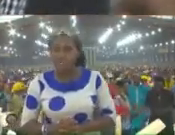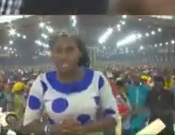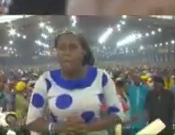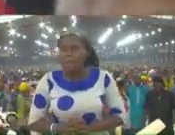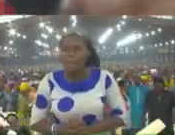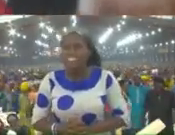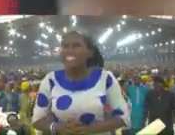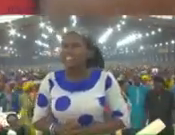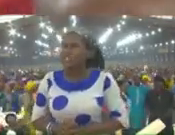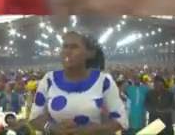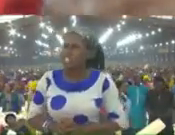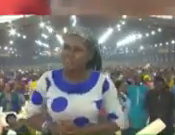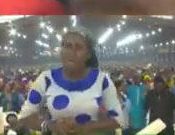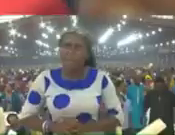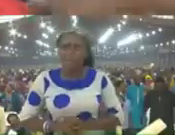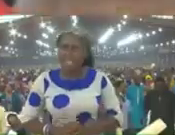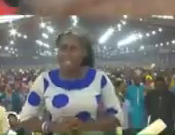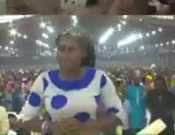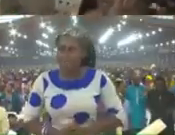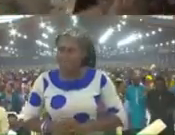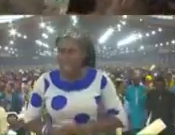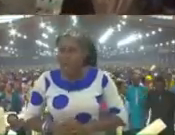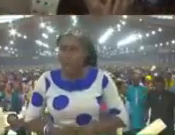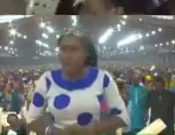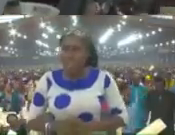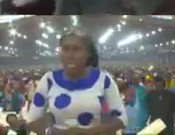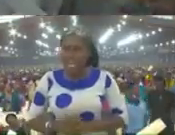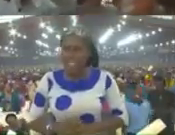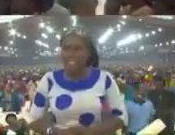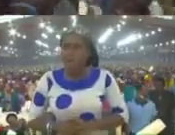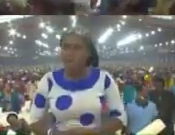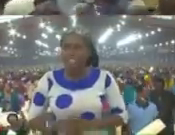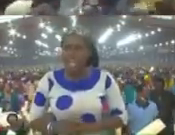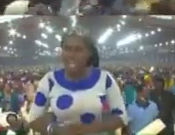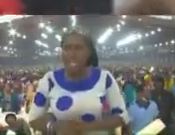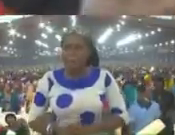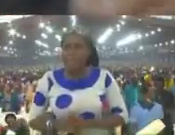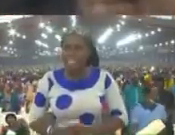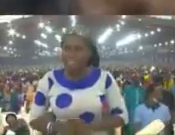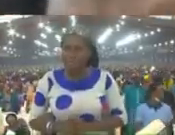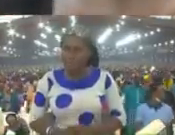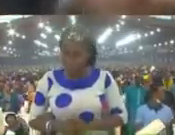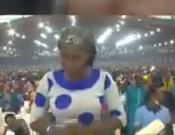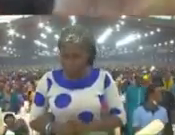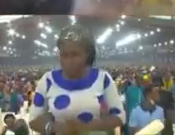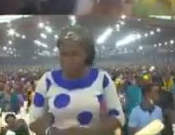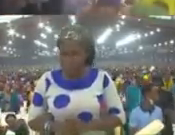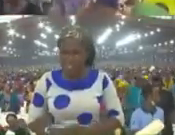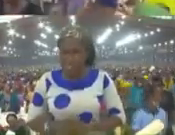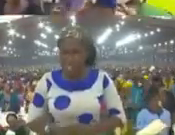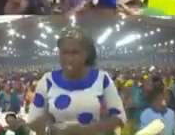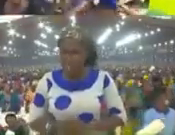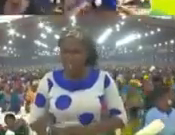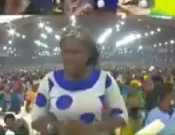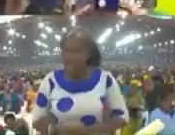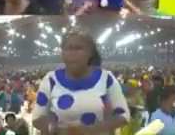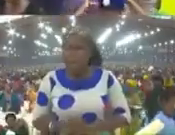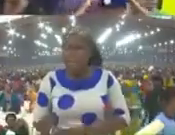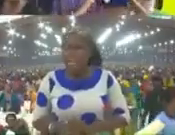My night must end tonight. It has to end. It has to end.